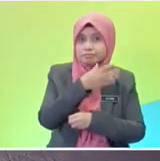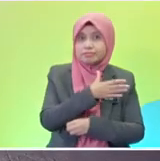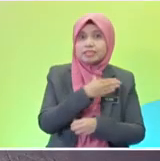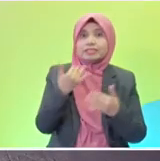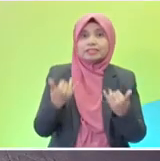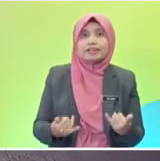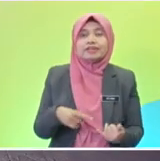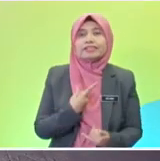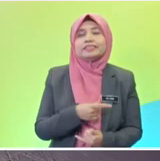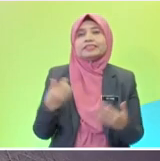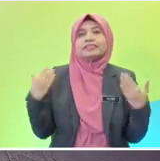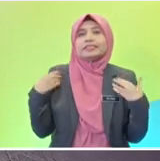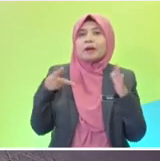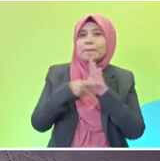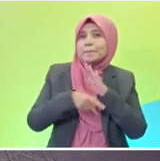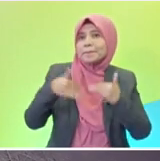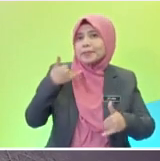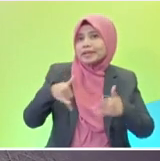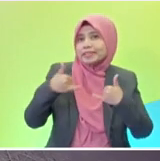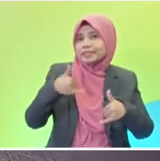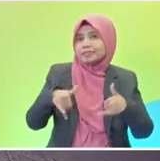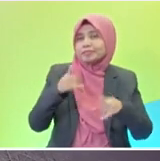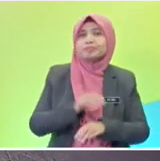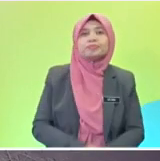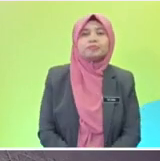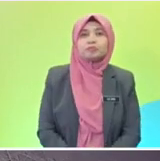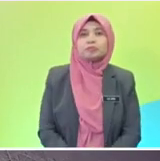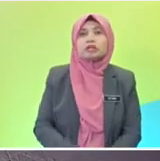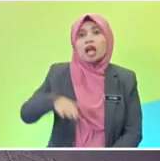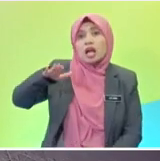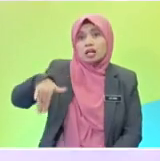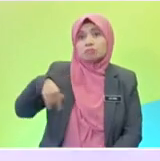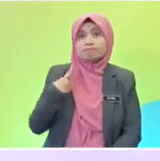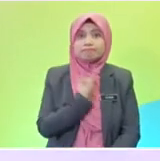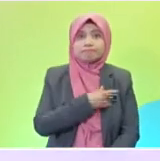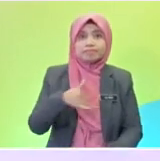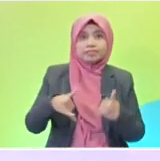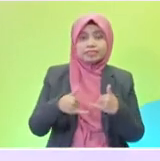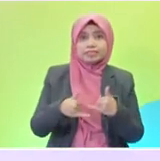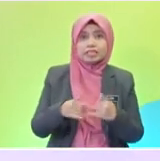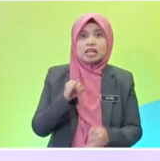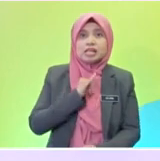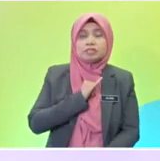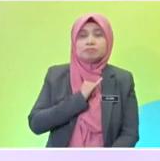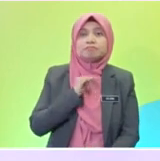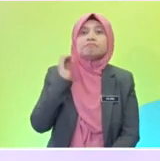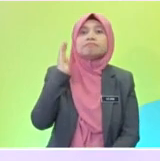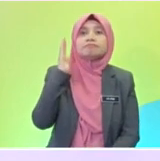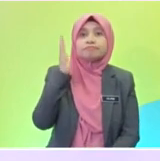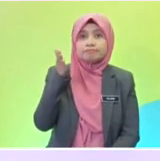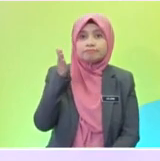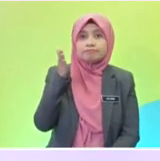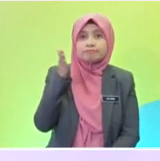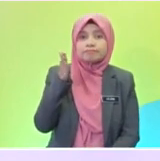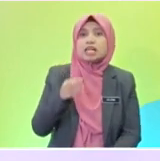Okay. Game time. Yeah. Yay. All right. But before we play the game, I'm going to